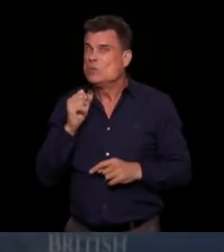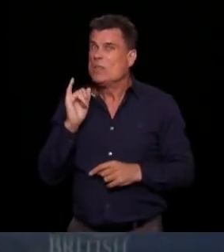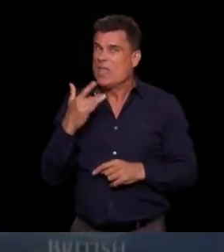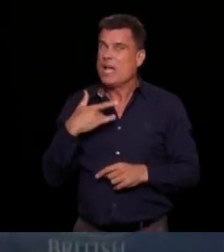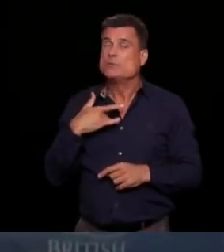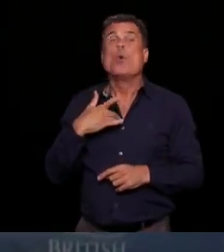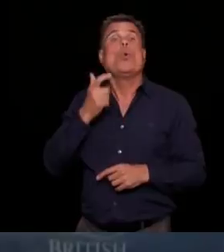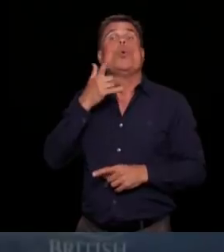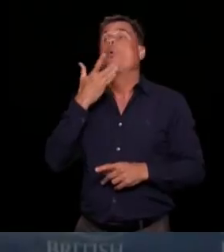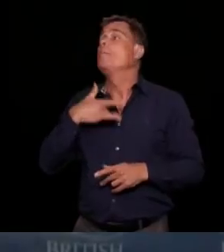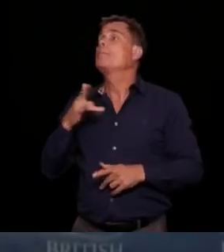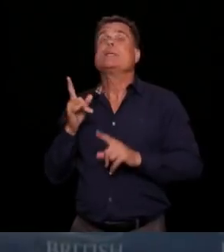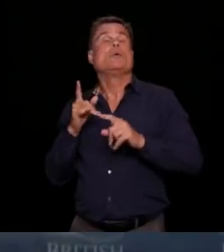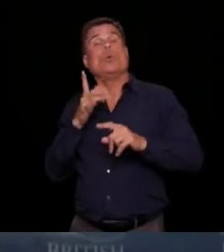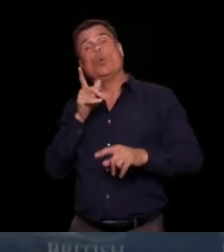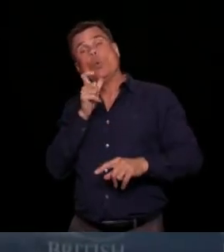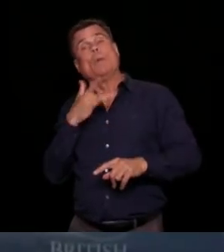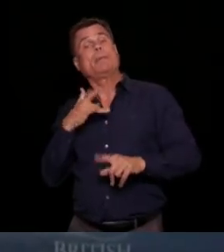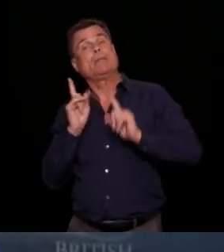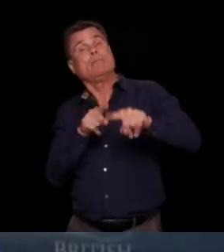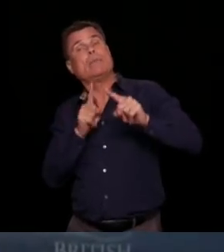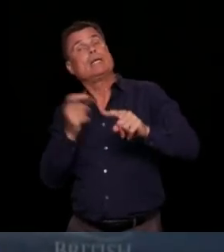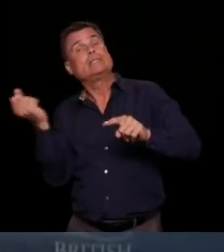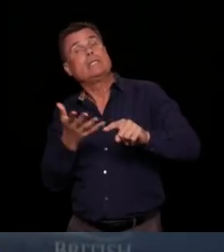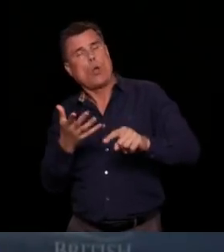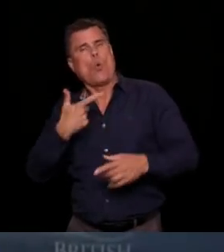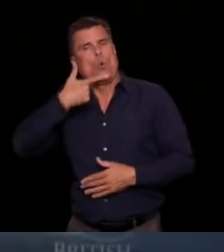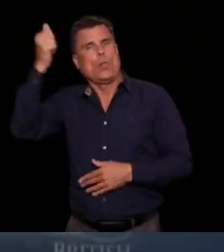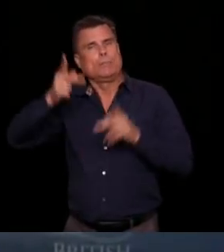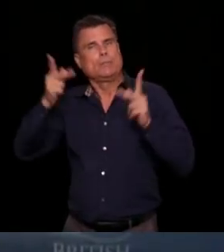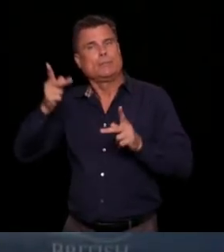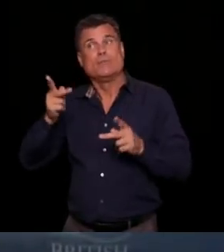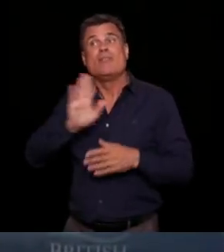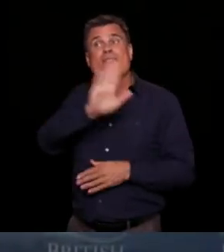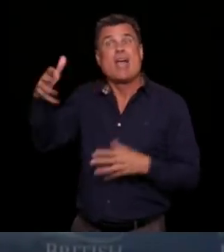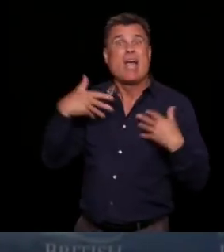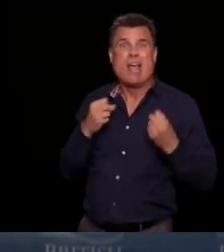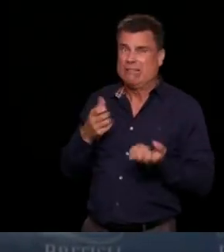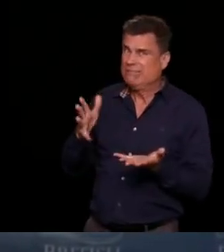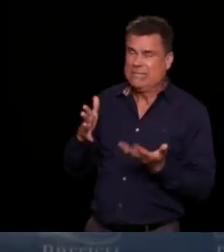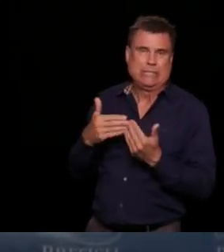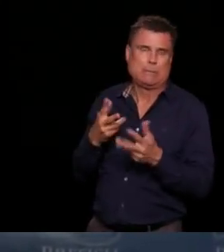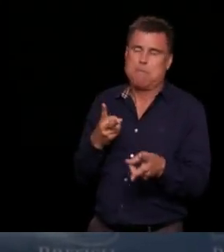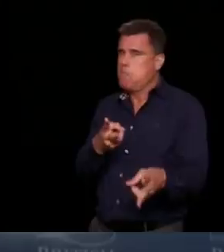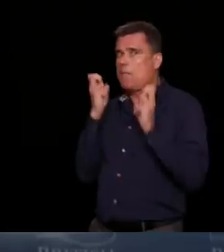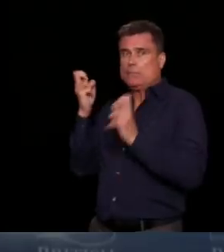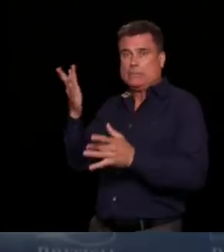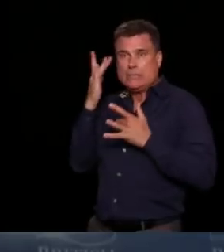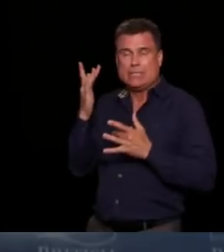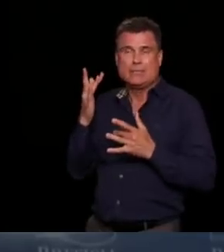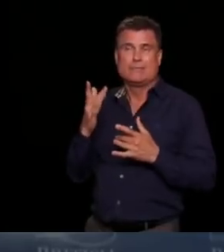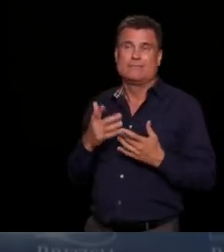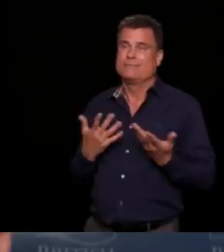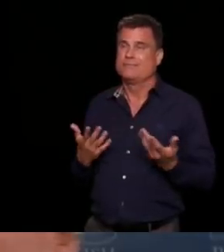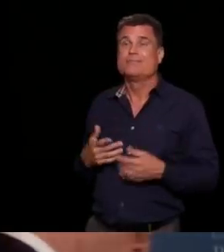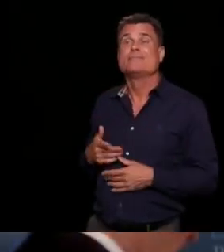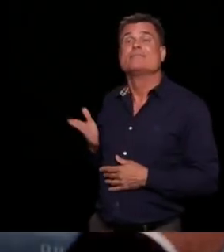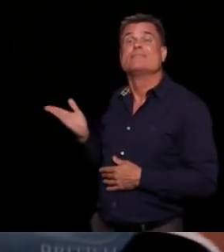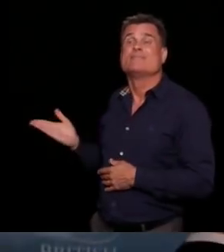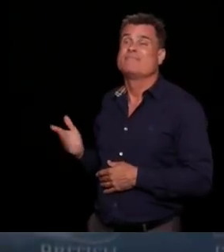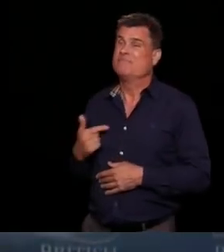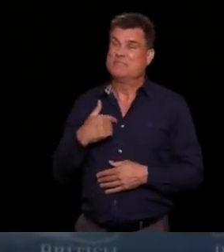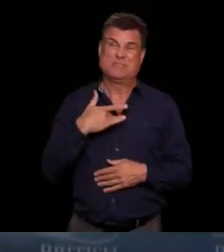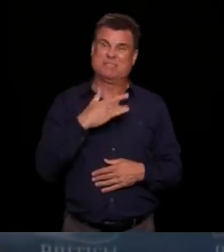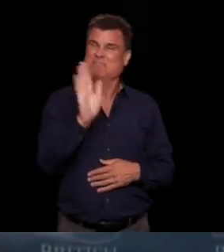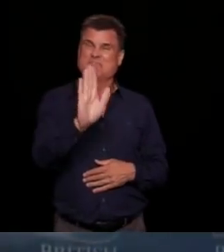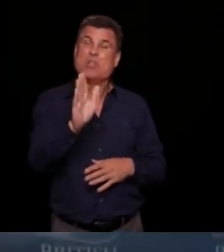I wouldn't expect any change to the current rules on casinos anytime soon. Do you have a follow-up,